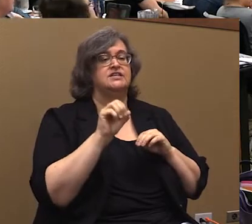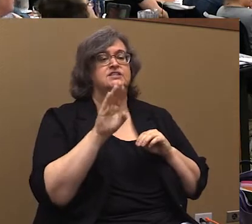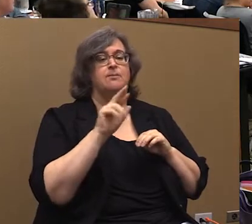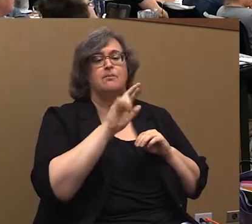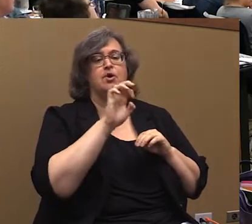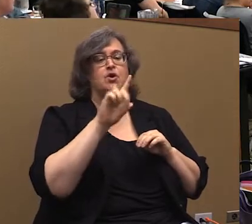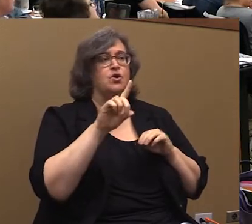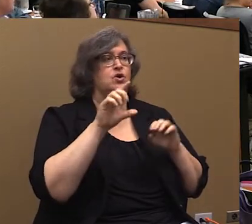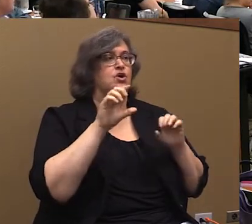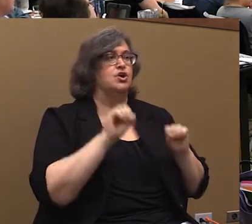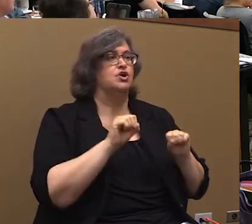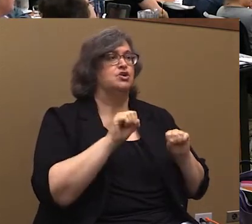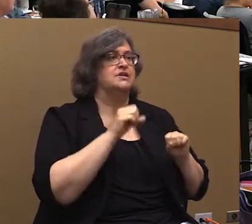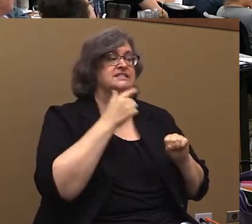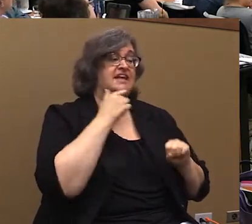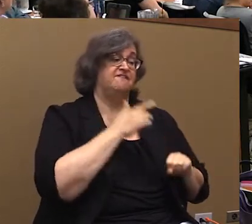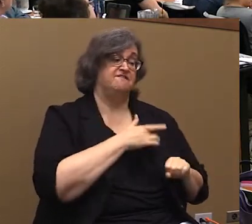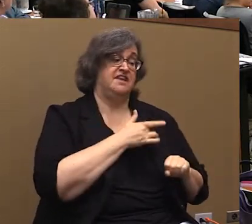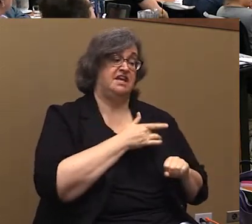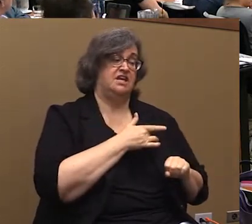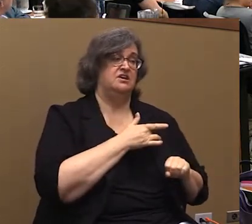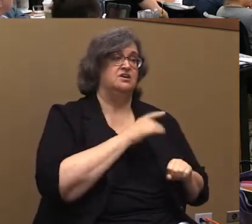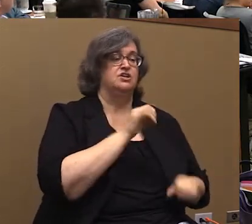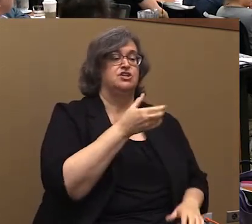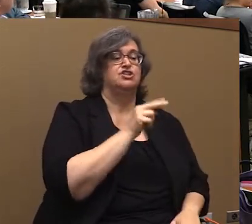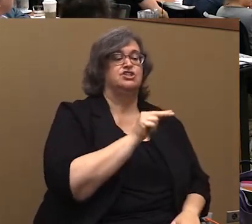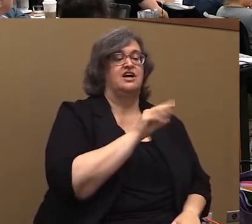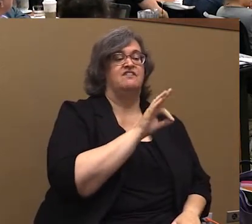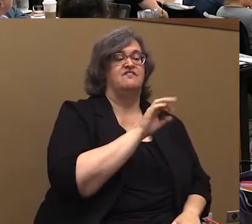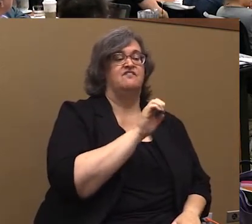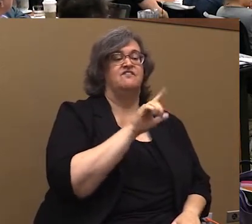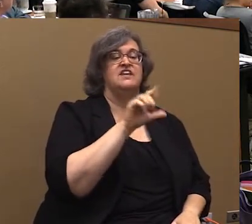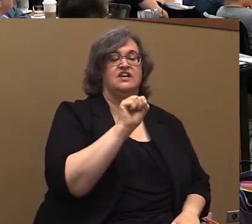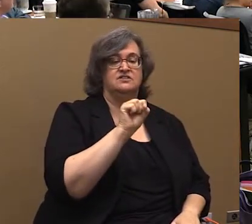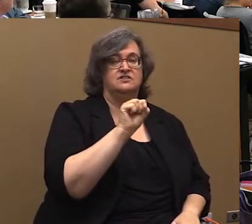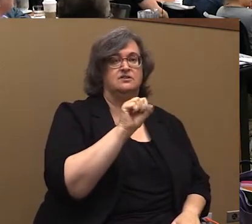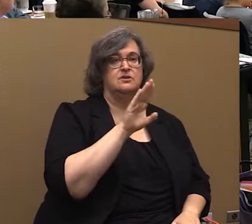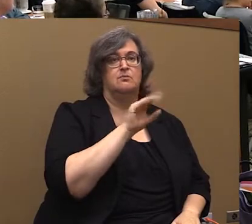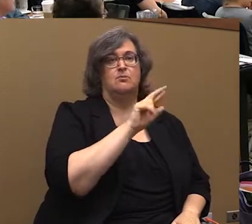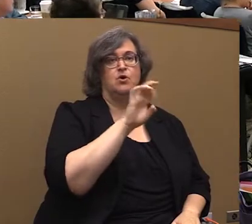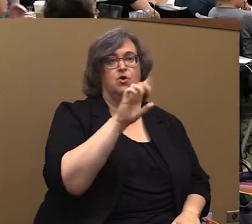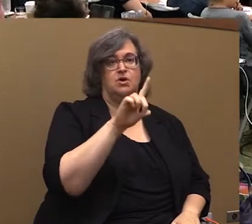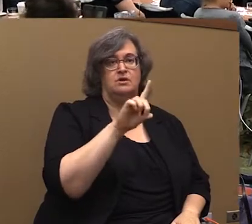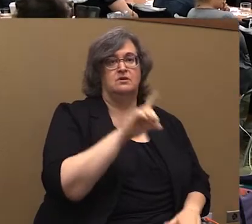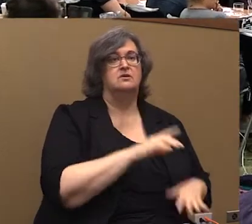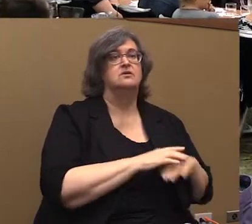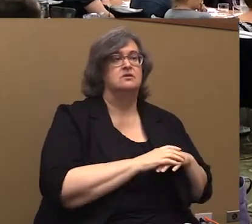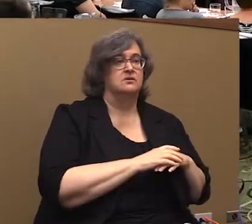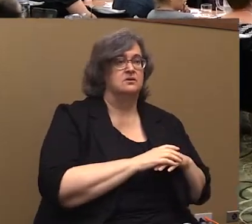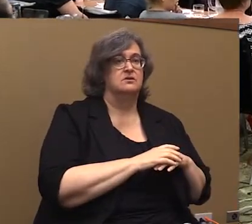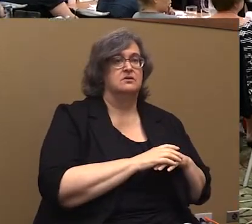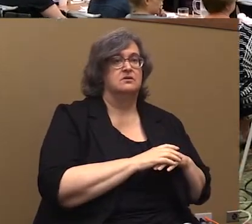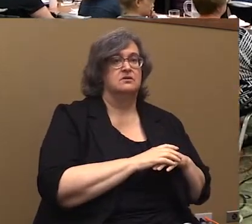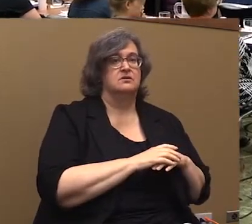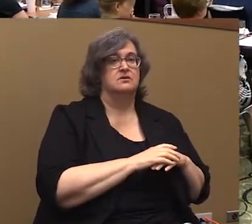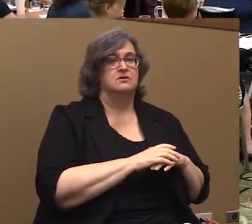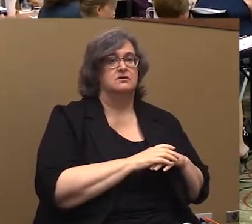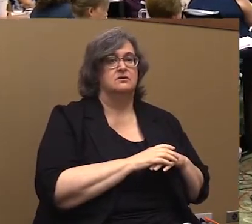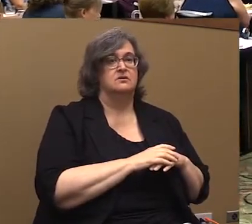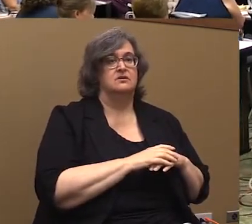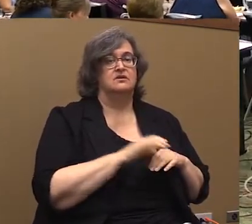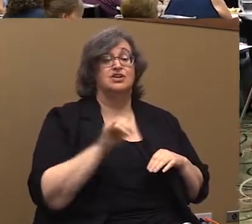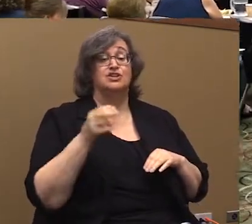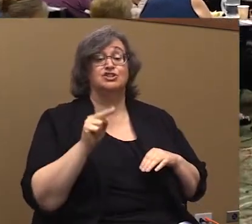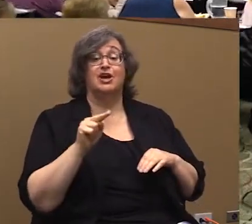extra explanations. I think for the first one, John is bored, you could use the word feels. So